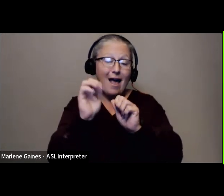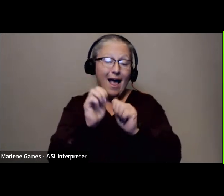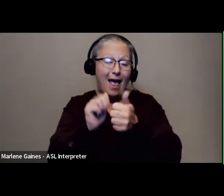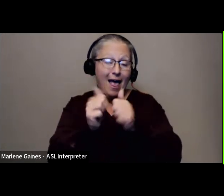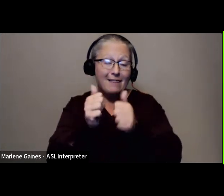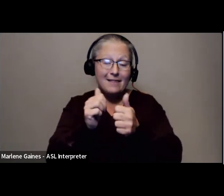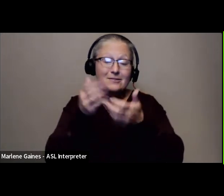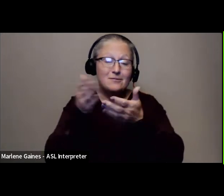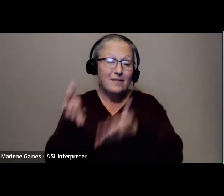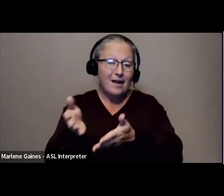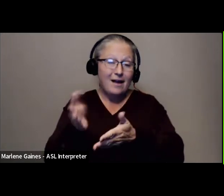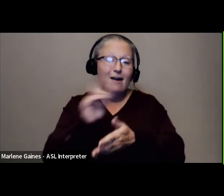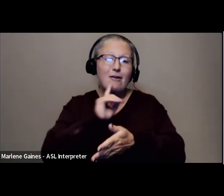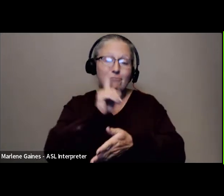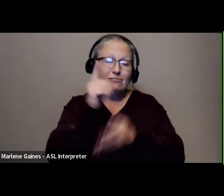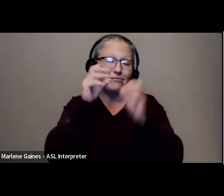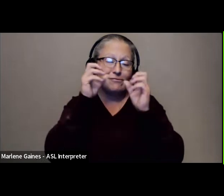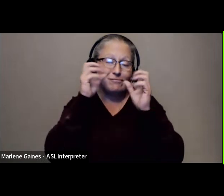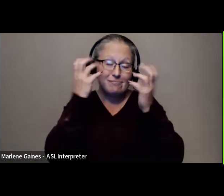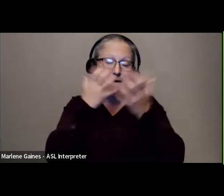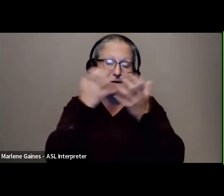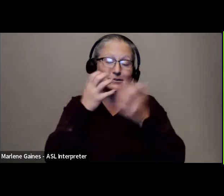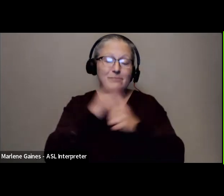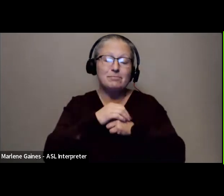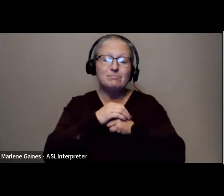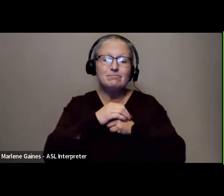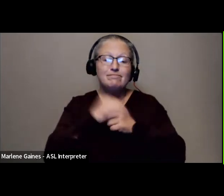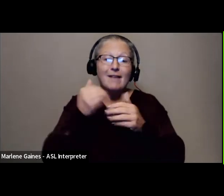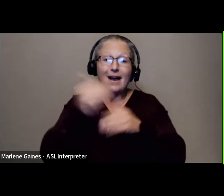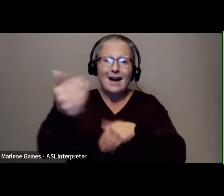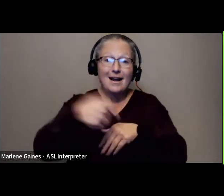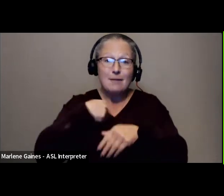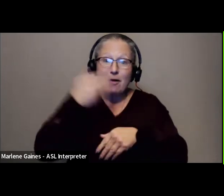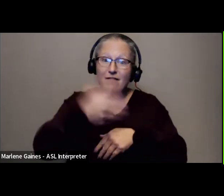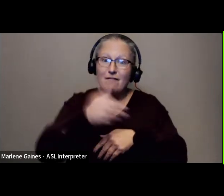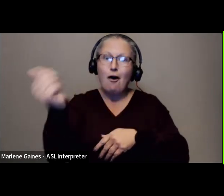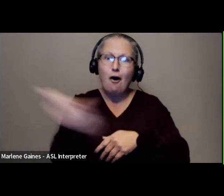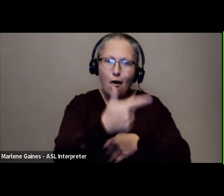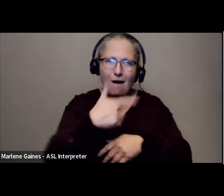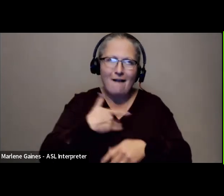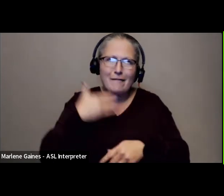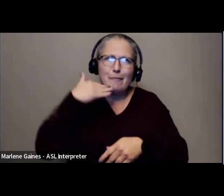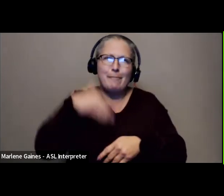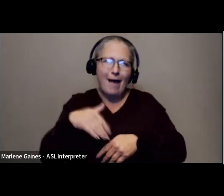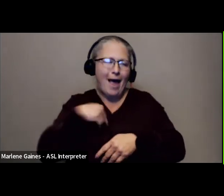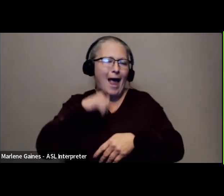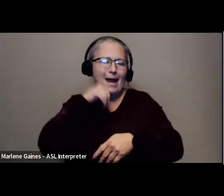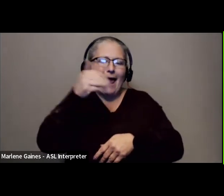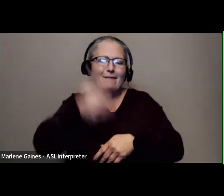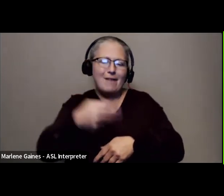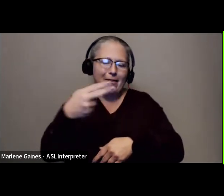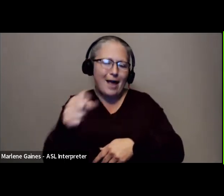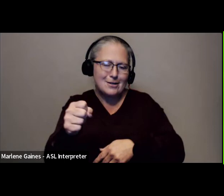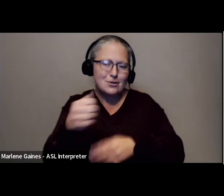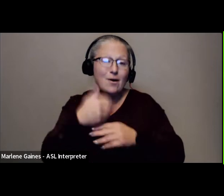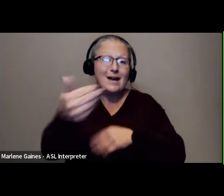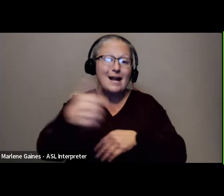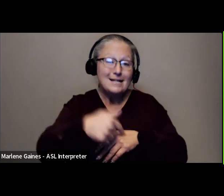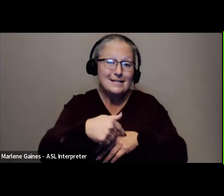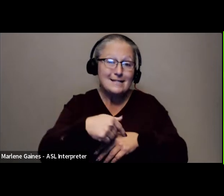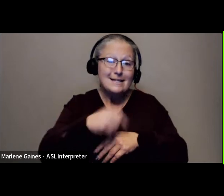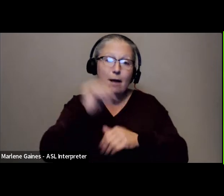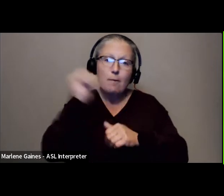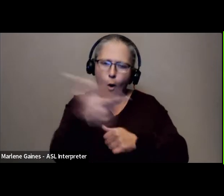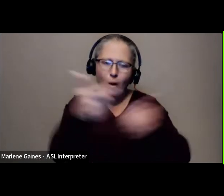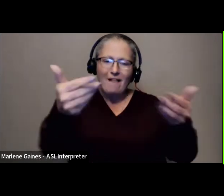there, and it was just awesome. So next time I'm going to invite all of you. I feel really bad that I didn't invite the high school. So next time, well, you're